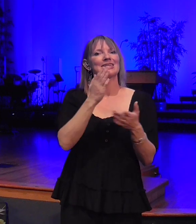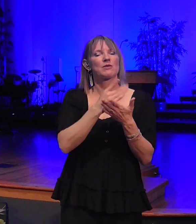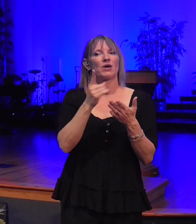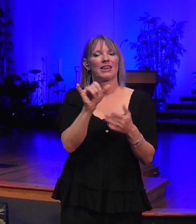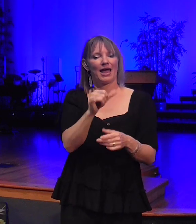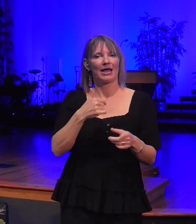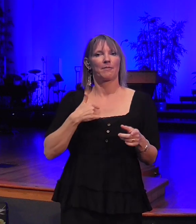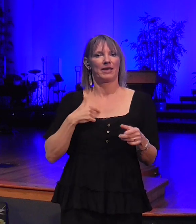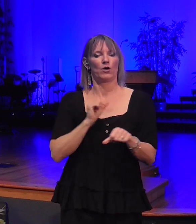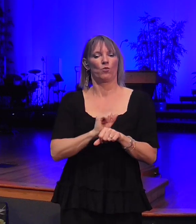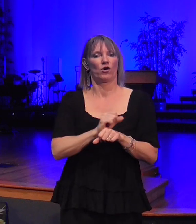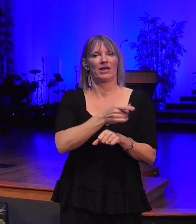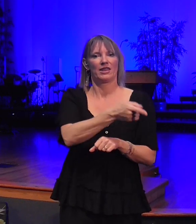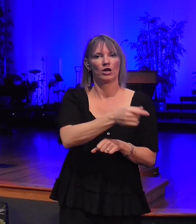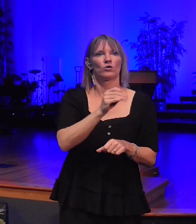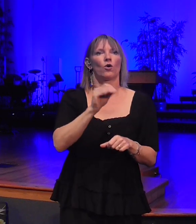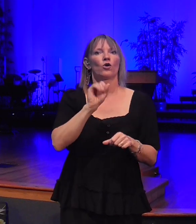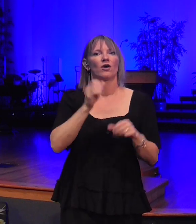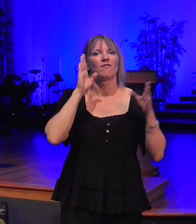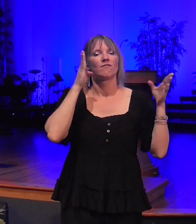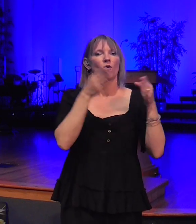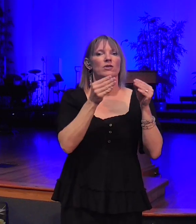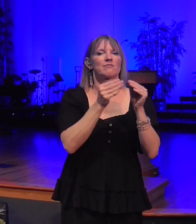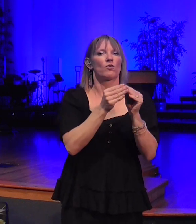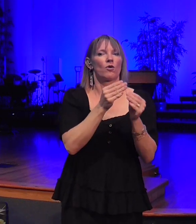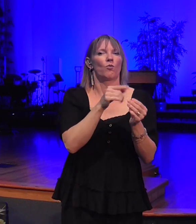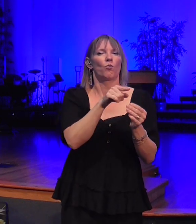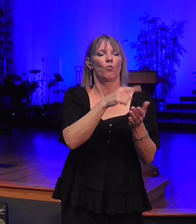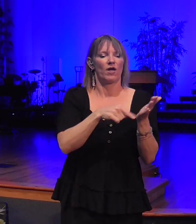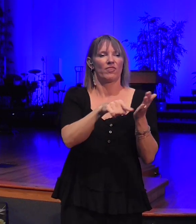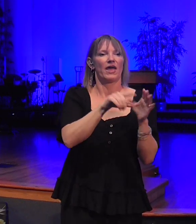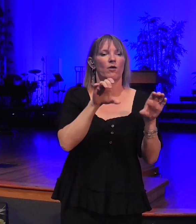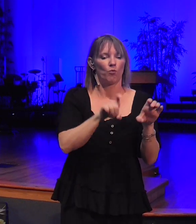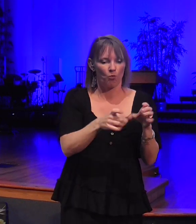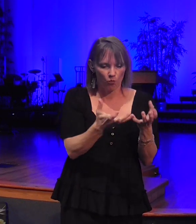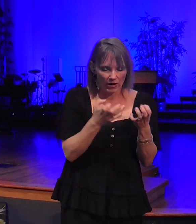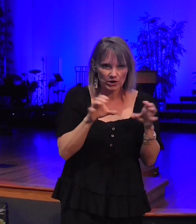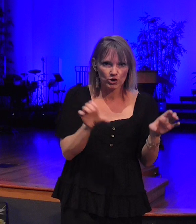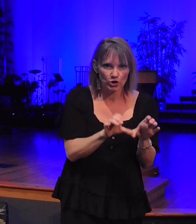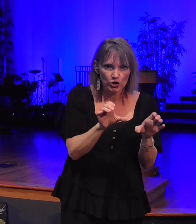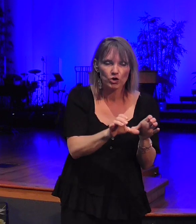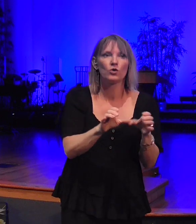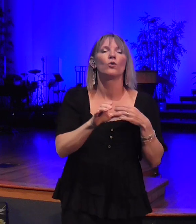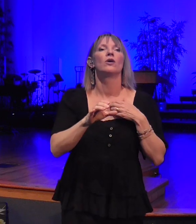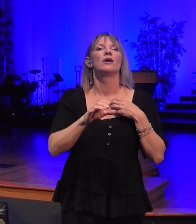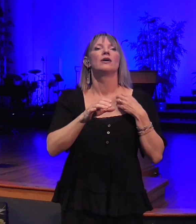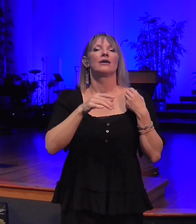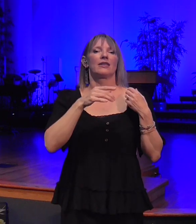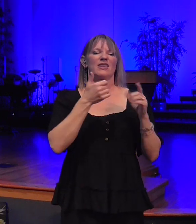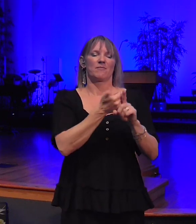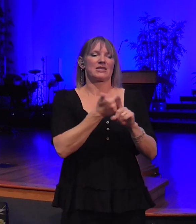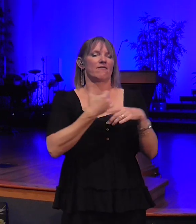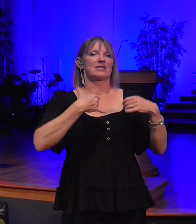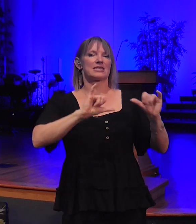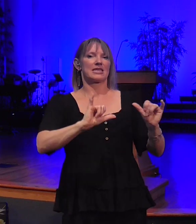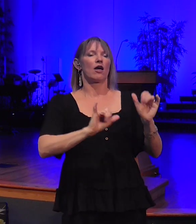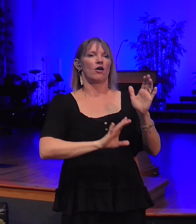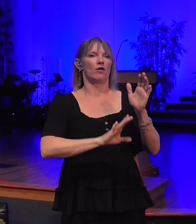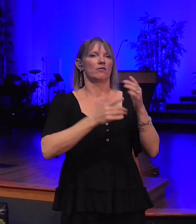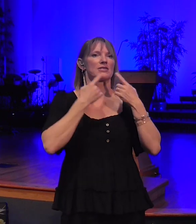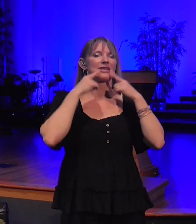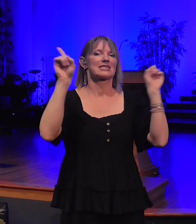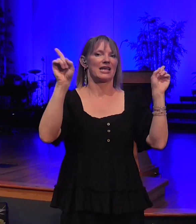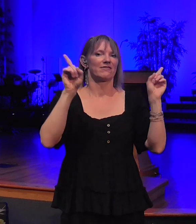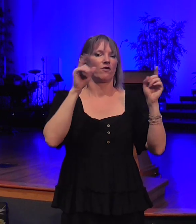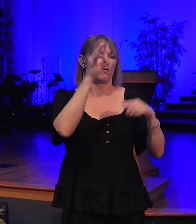there so that they could focus more on what they wanted to do, and they're still a thriving minister today. But the first instinct for me from that